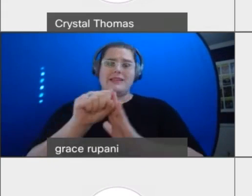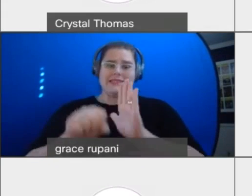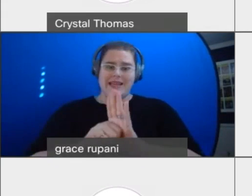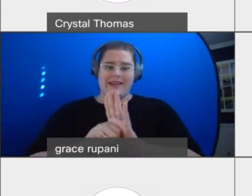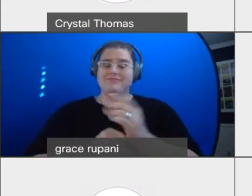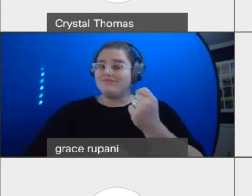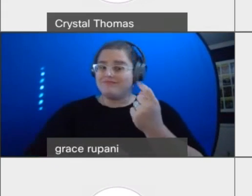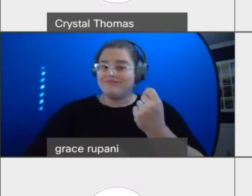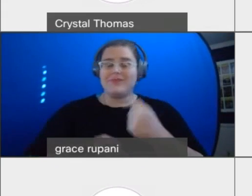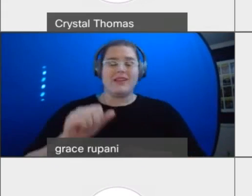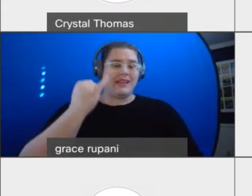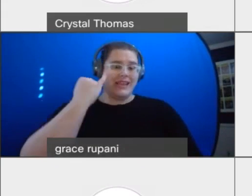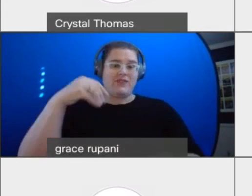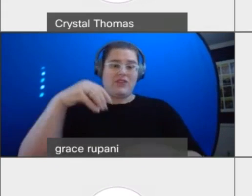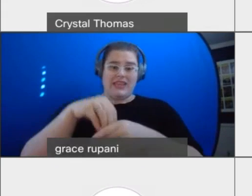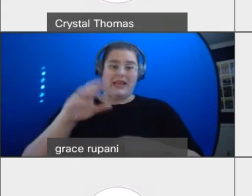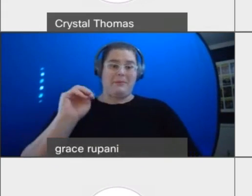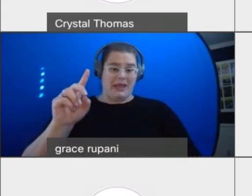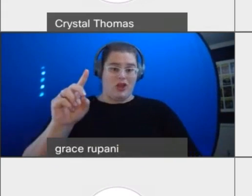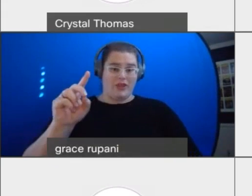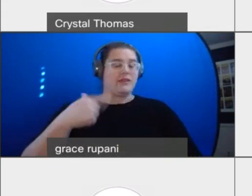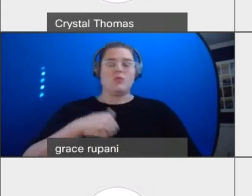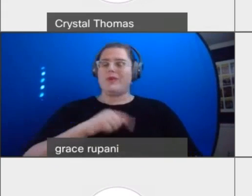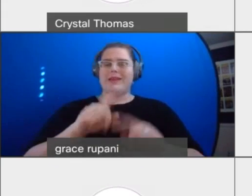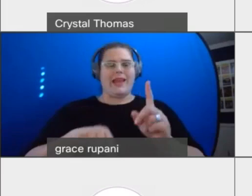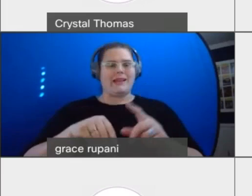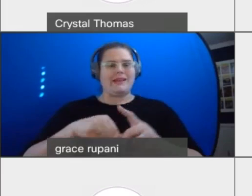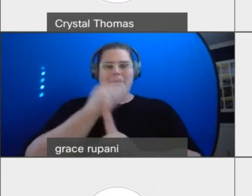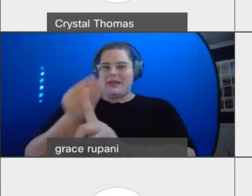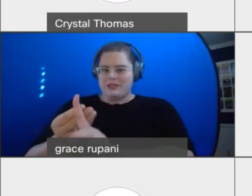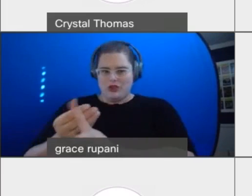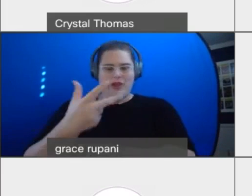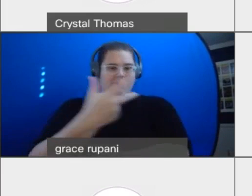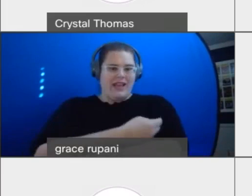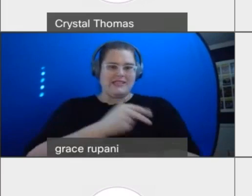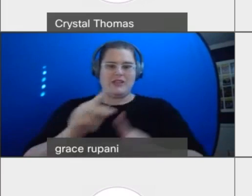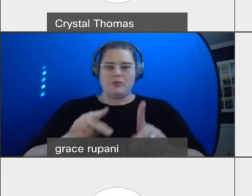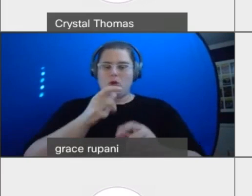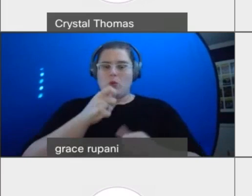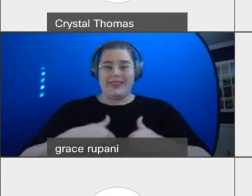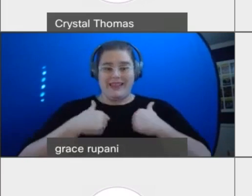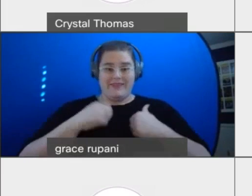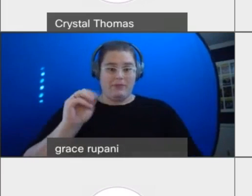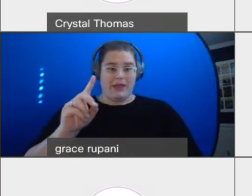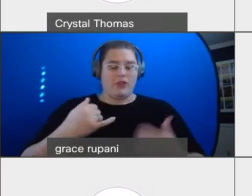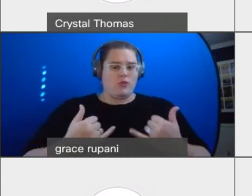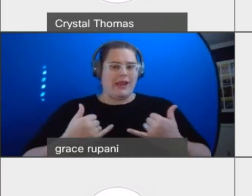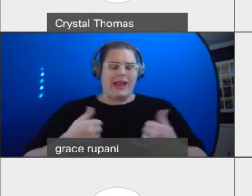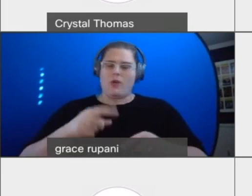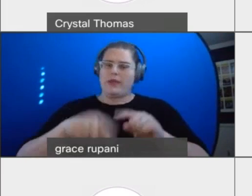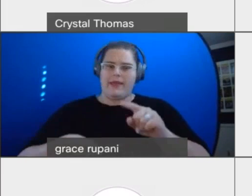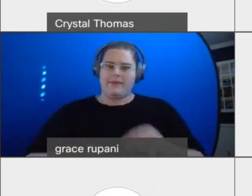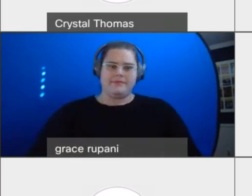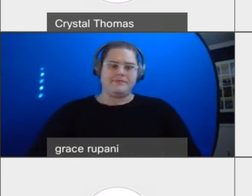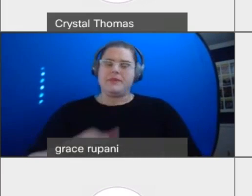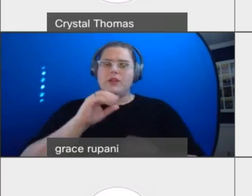to administer the vaccine to people who live in Maryland. So at this time, there is no plan for them